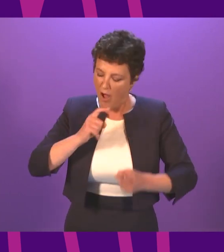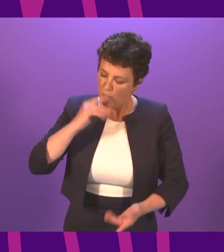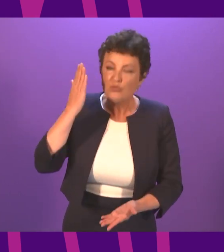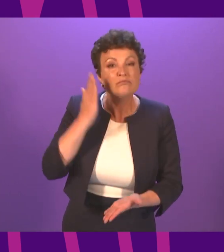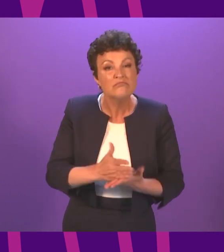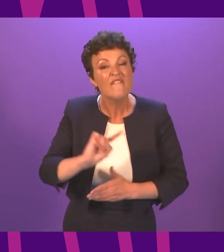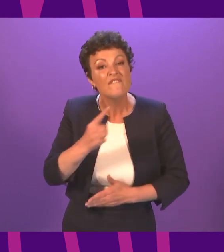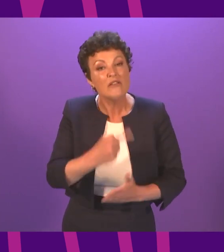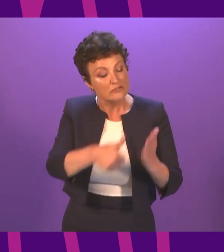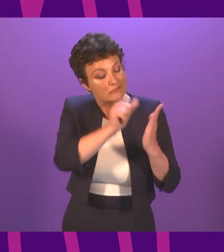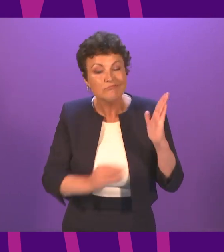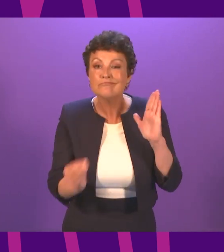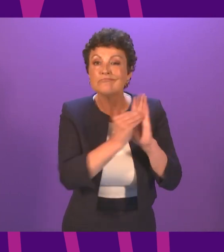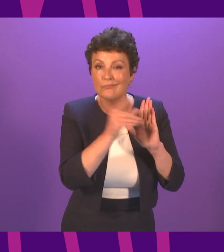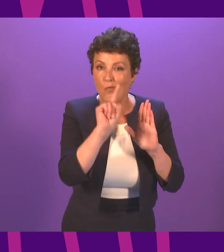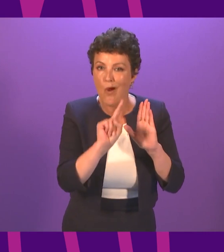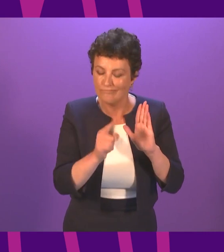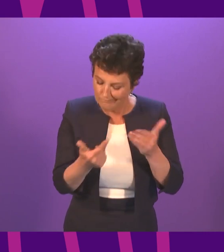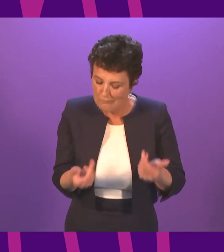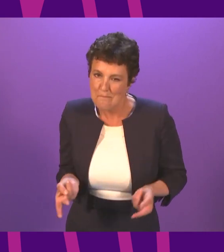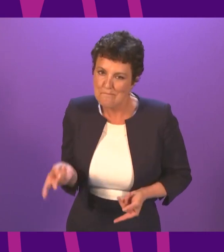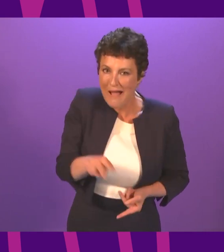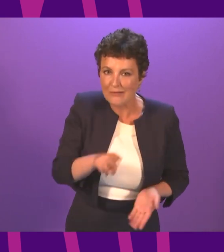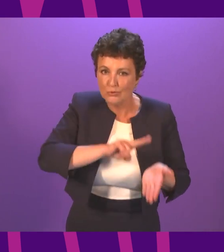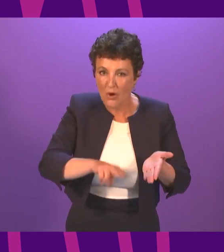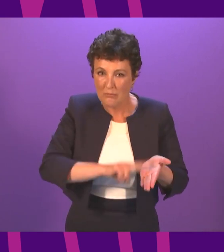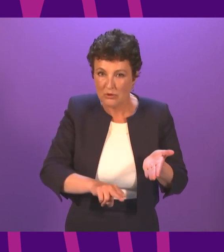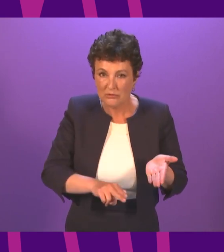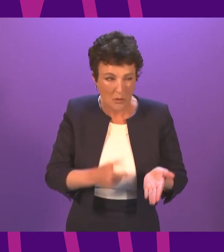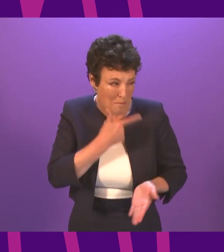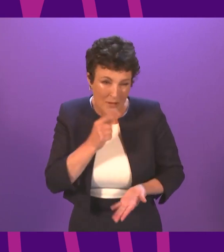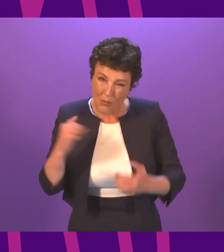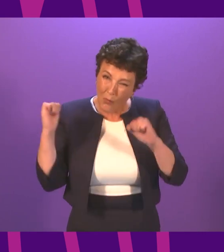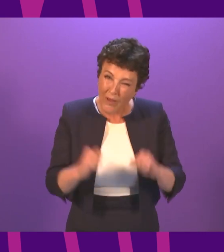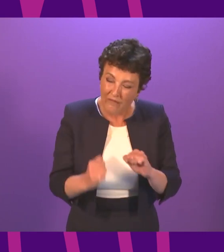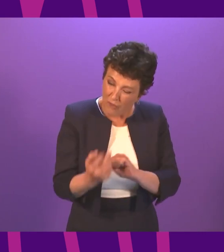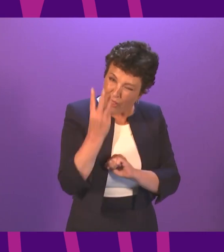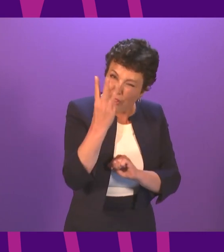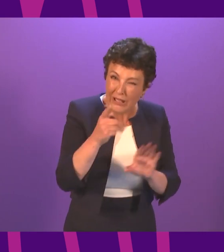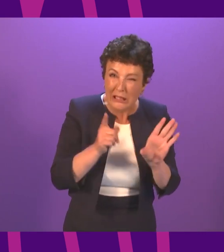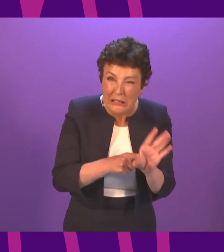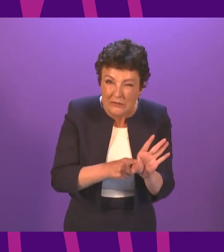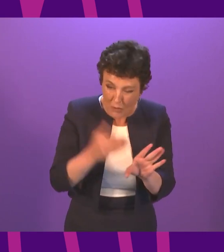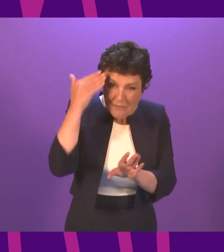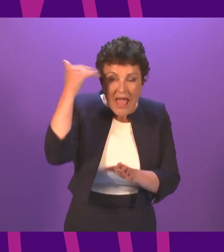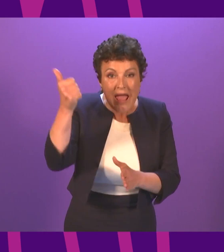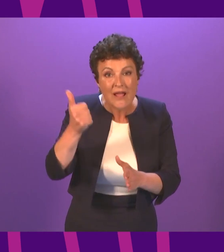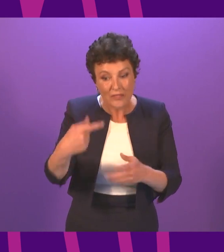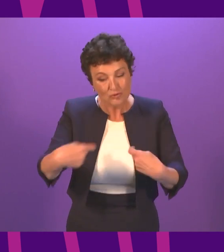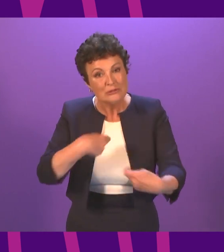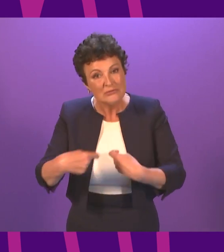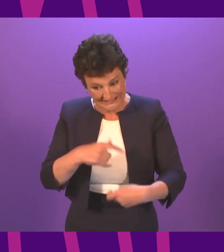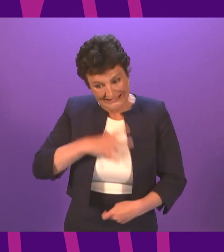recovery first. The people waiting up to 3 years for mental health treatment need recovery to come